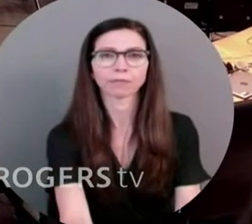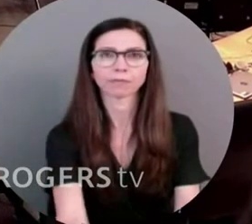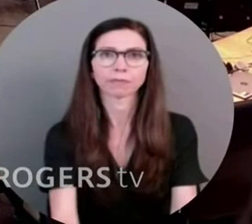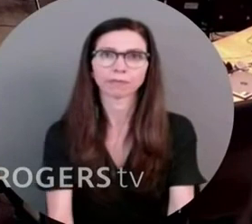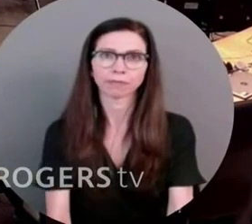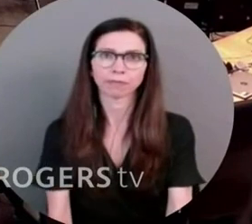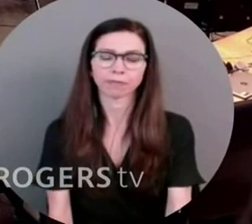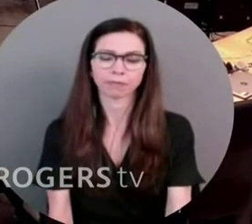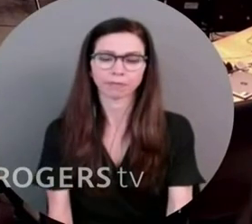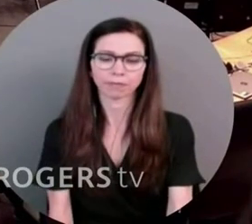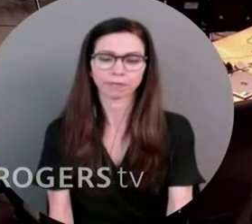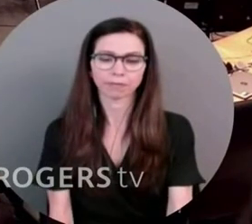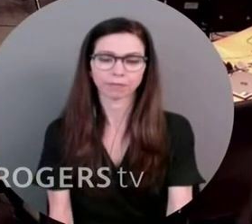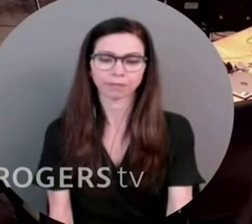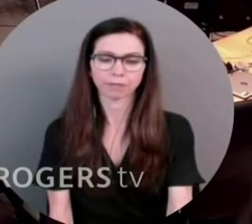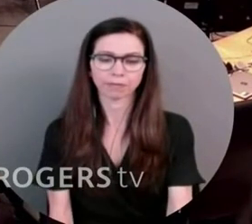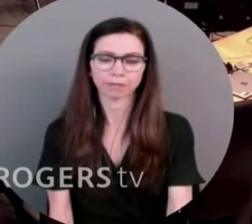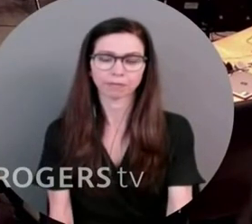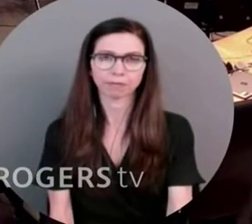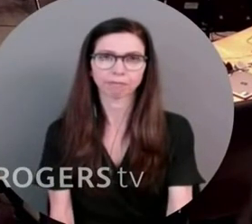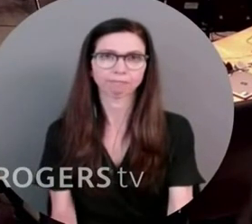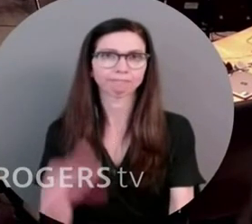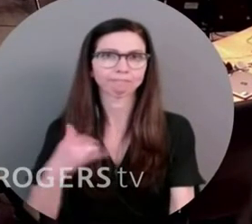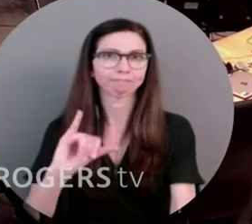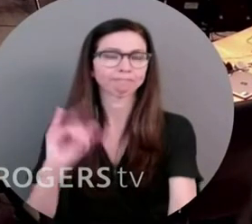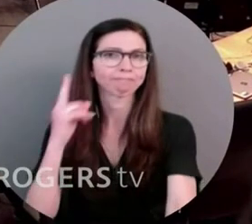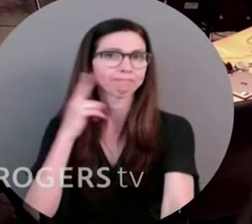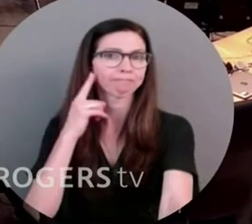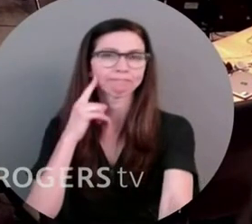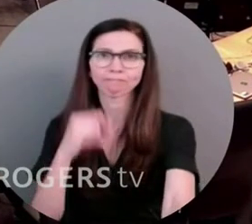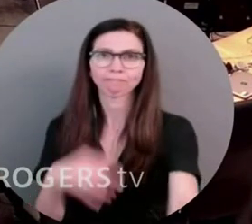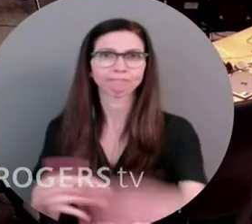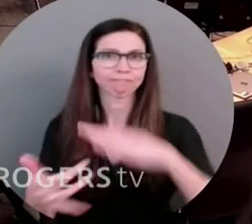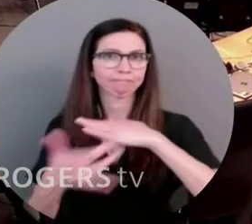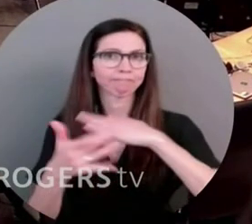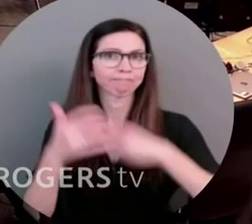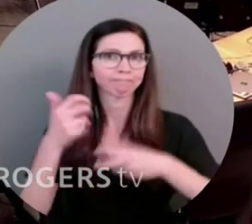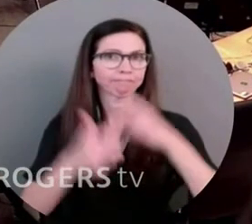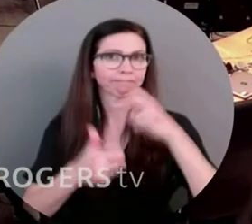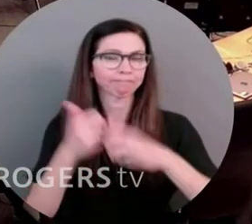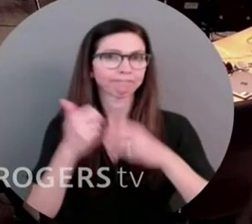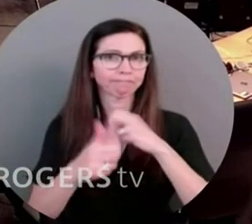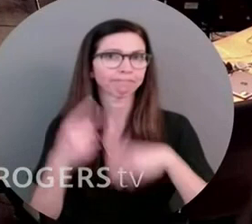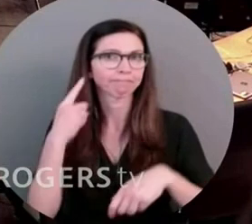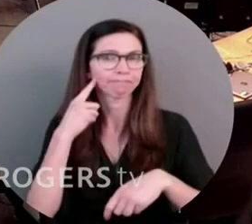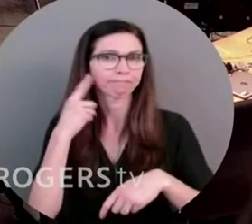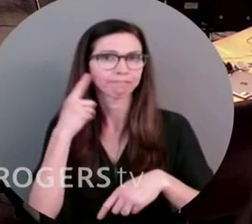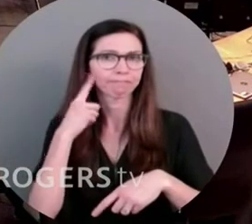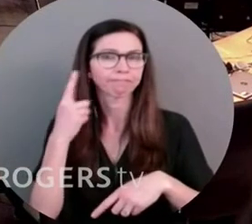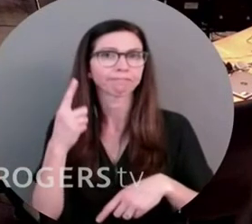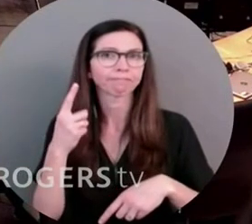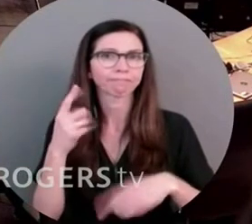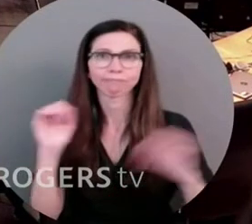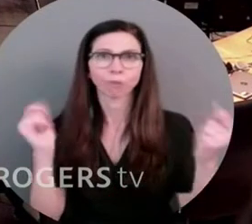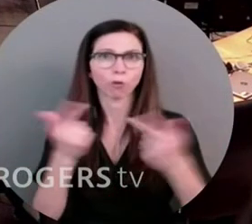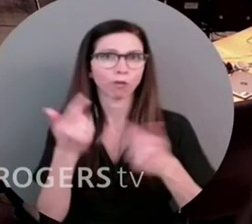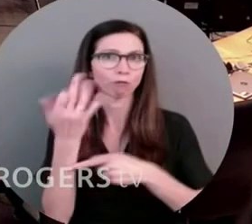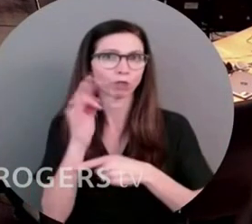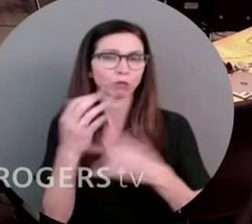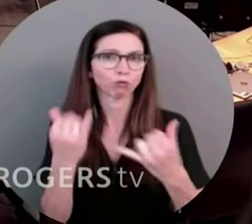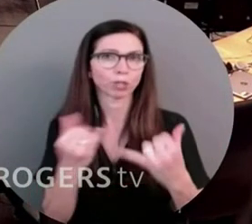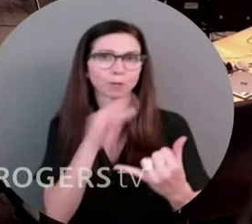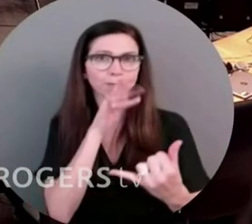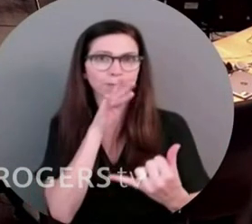ne nous aide pas très bien à évaluer les risques dans les quartiers, c'est que le dépistage n'était disponible que sur une